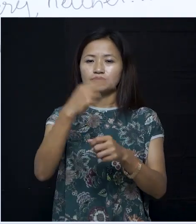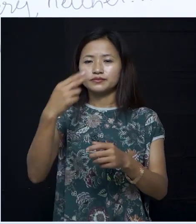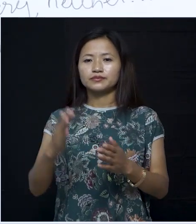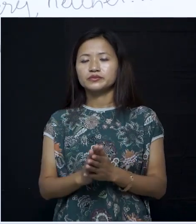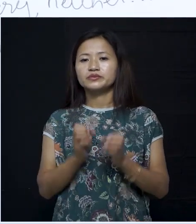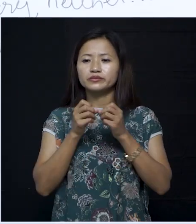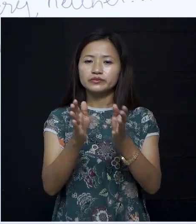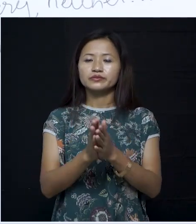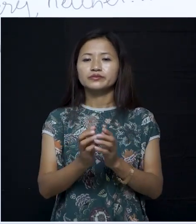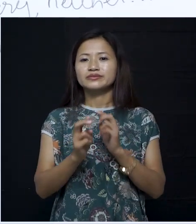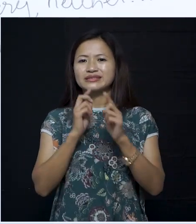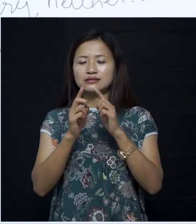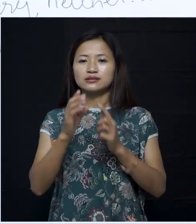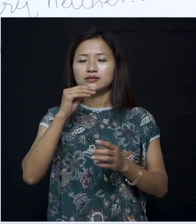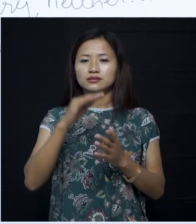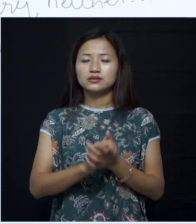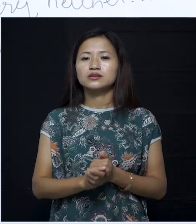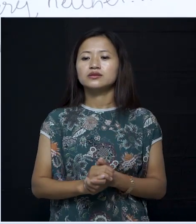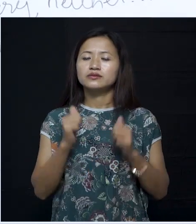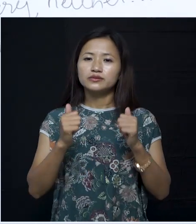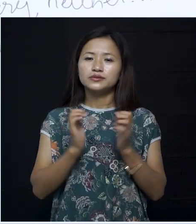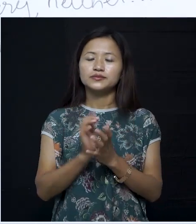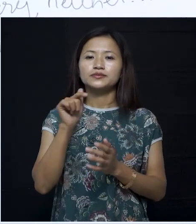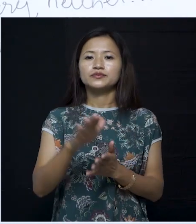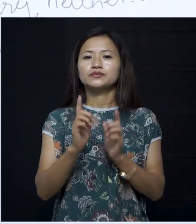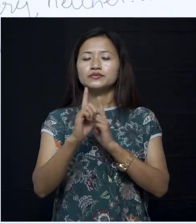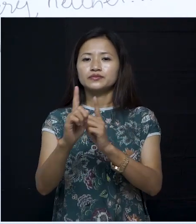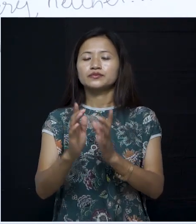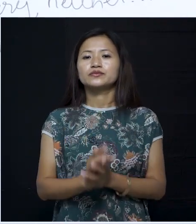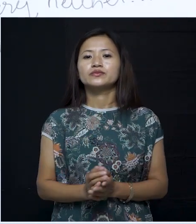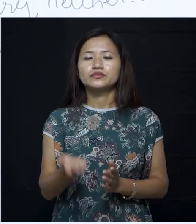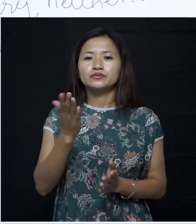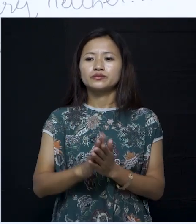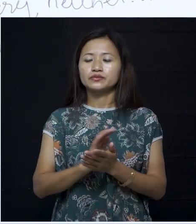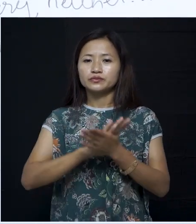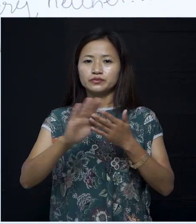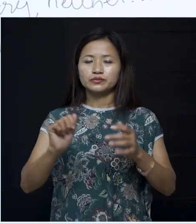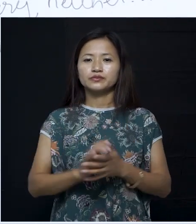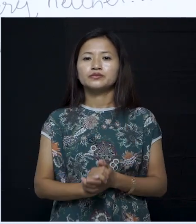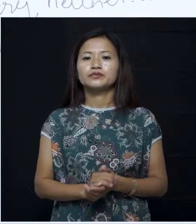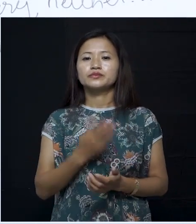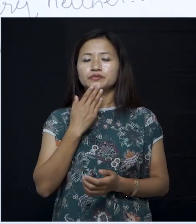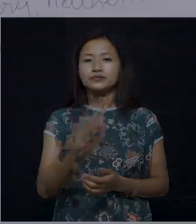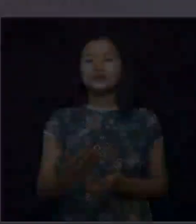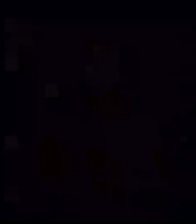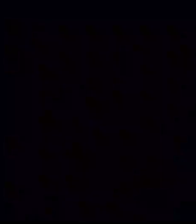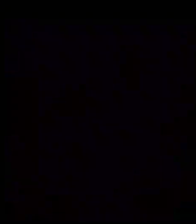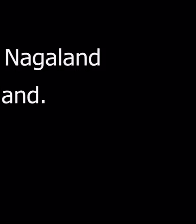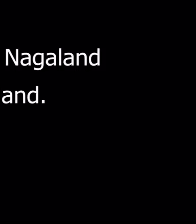the explanation, it is going to be very difficult for you to follow up. And with this, we are going to end. Thank you.